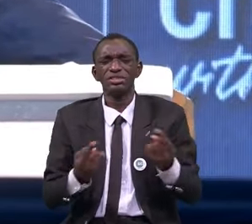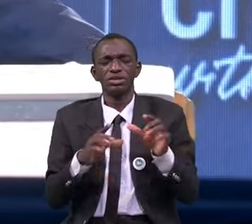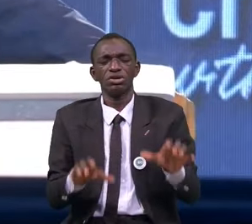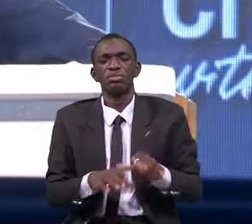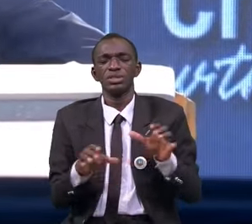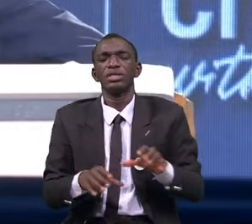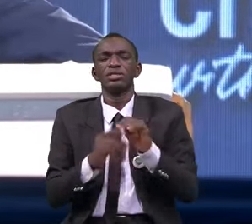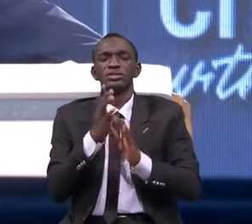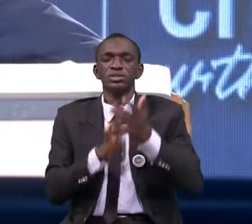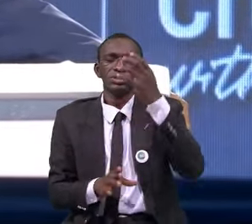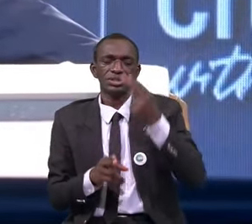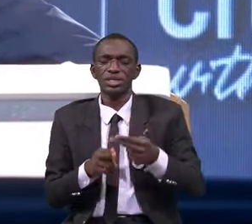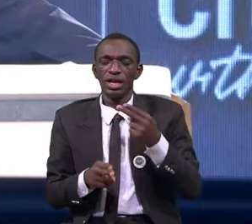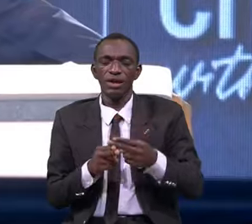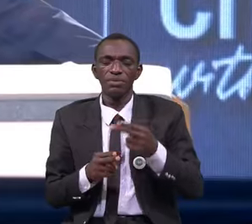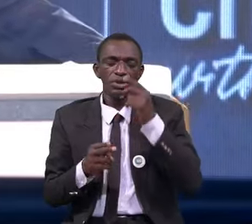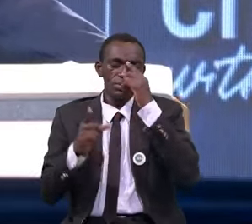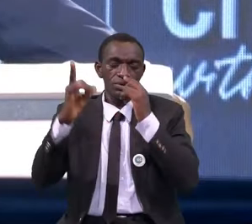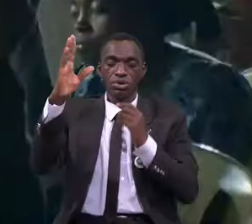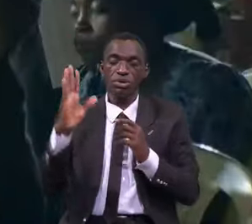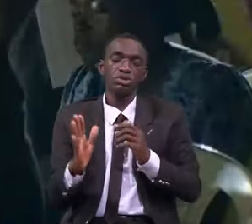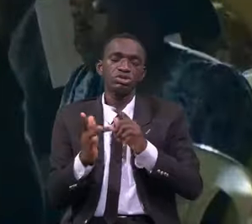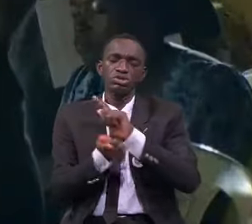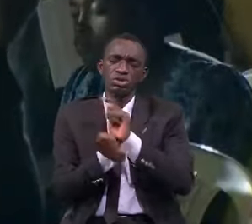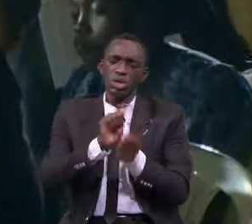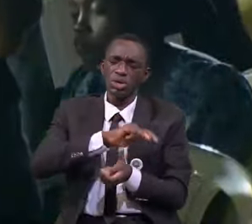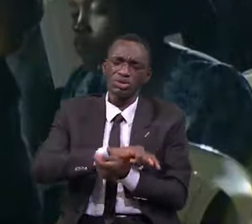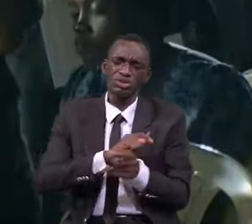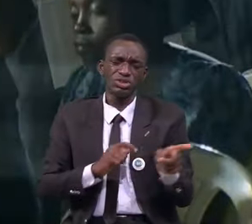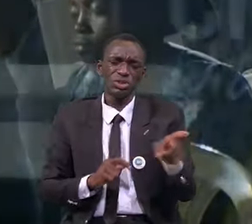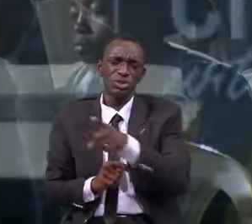Turn them in the right direction.